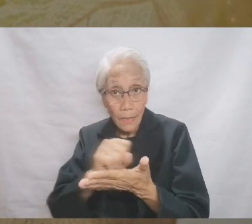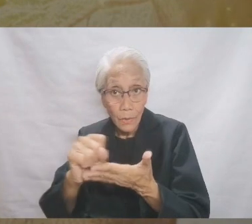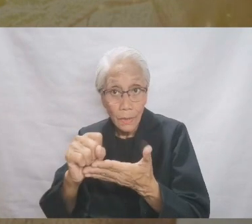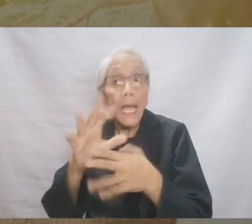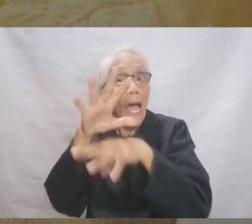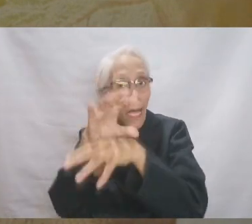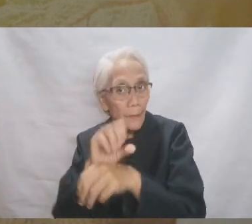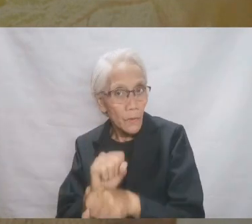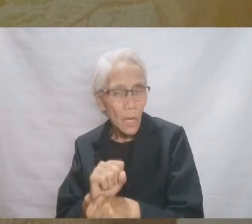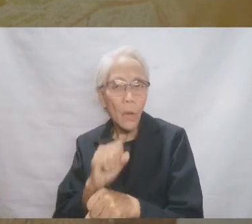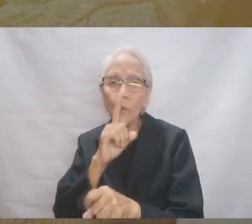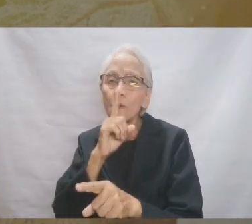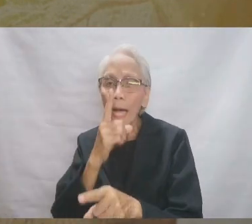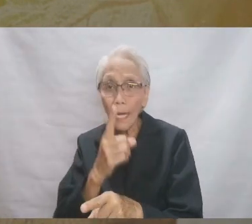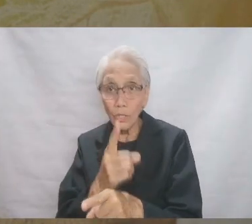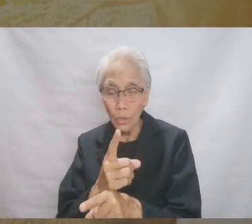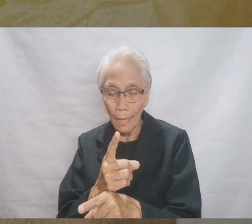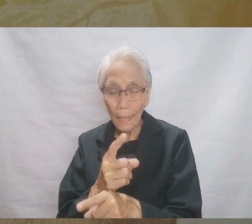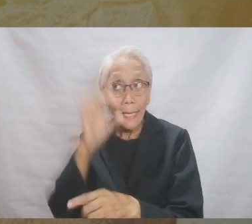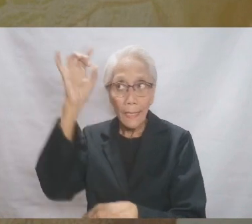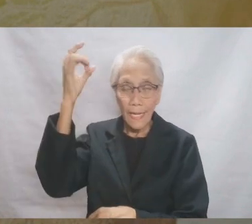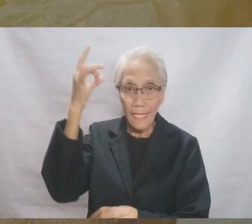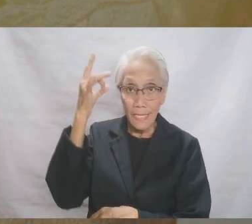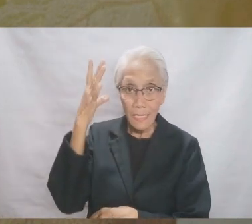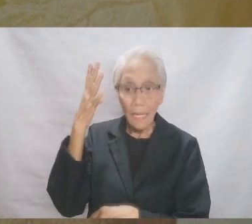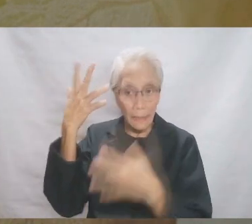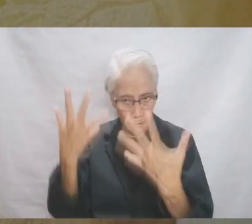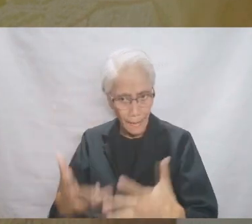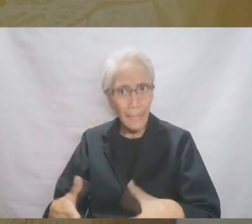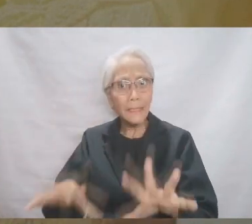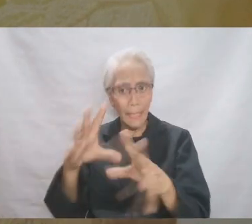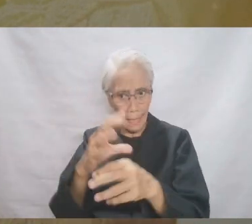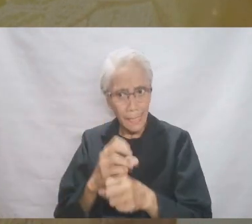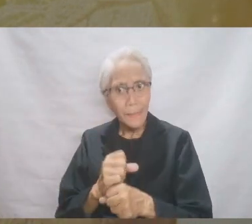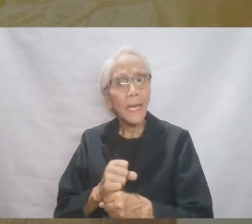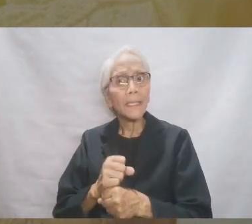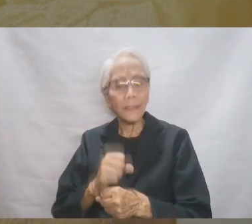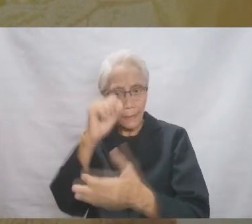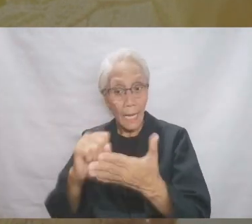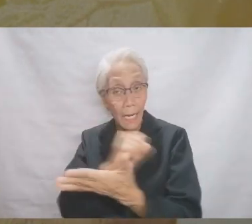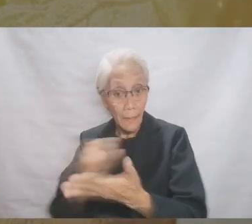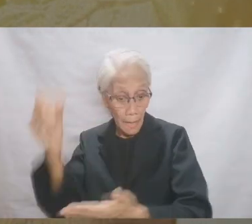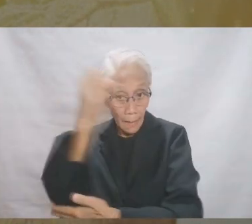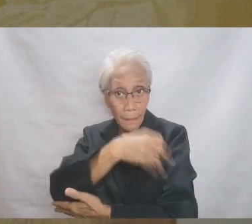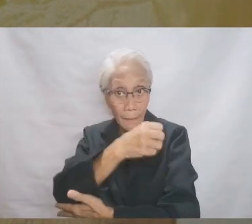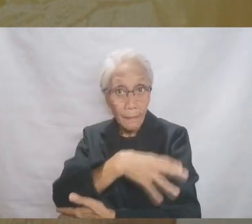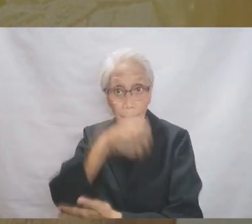grace, habitual or actual graces, na na-receive na natin through our sacramental